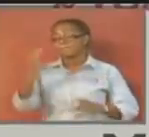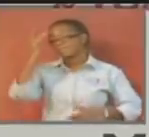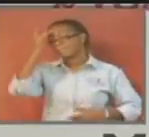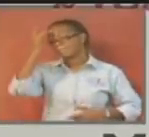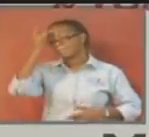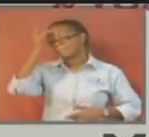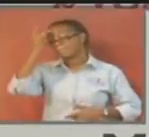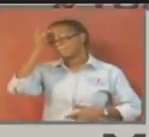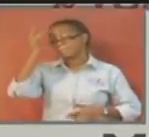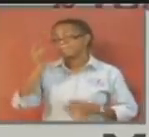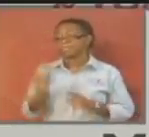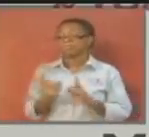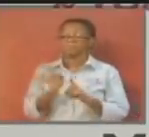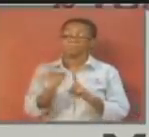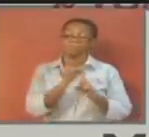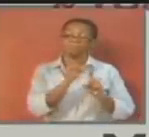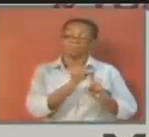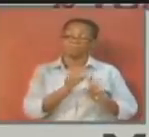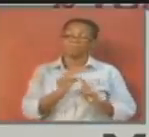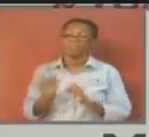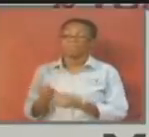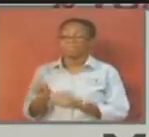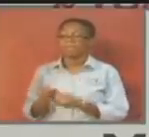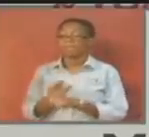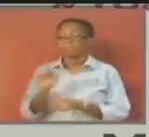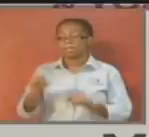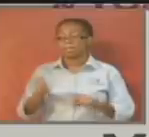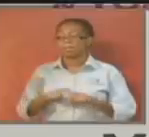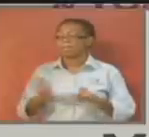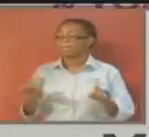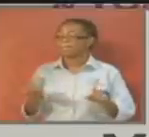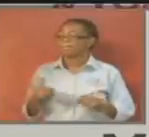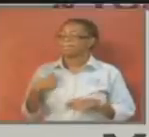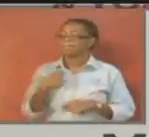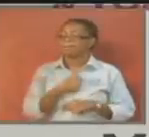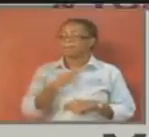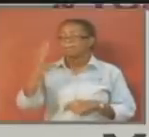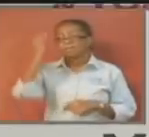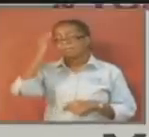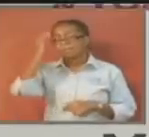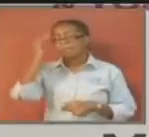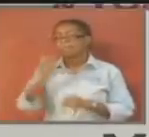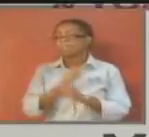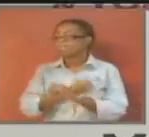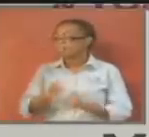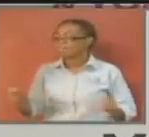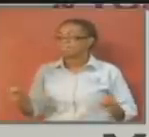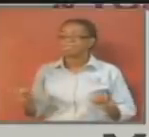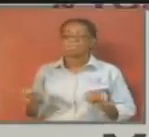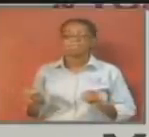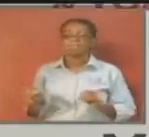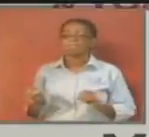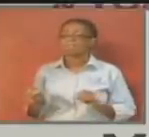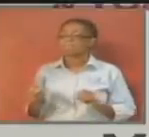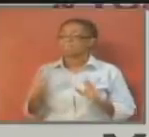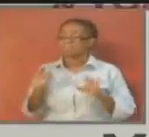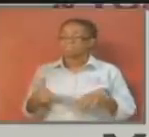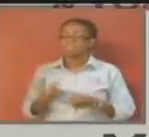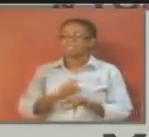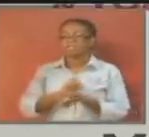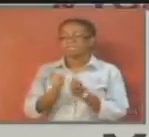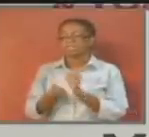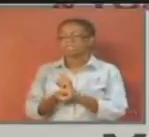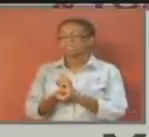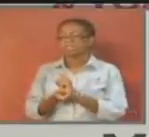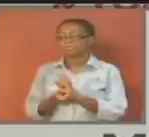that any measures taken will take you from 700 down to 0 in a day. It will take some time, and the population